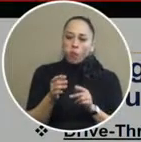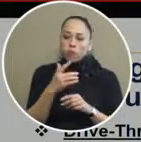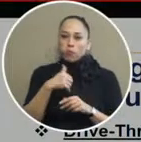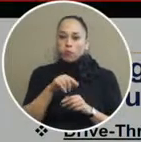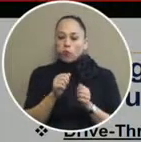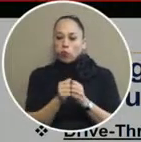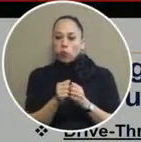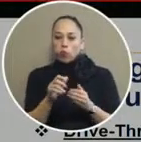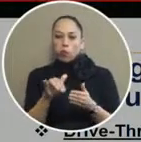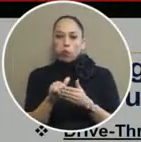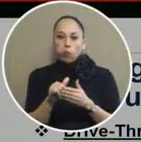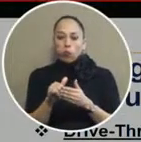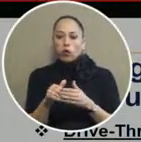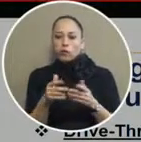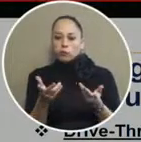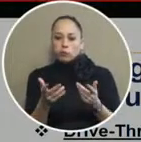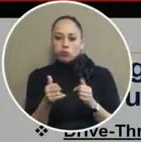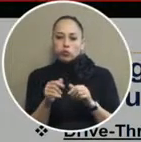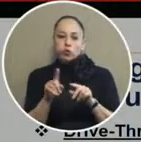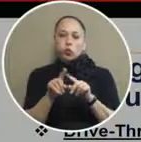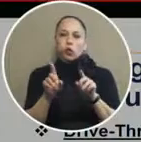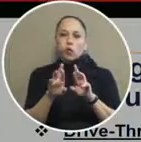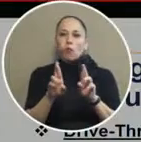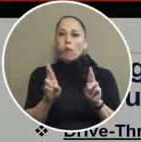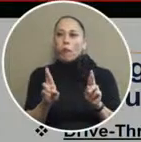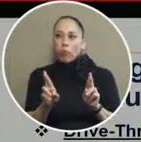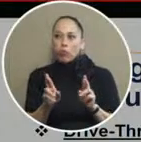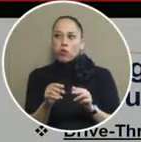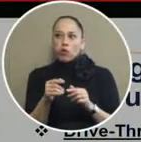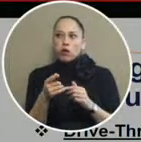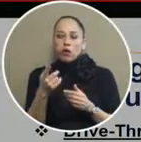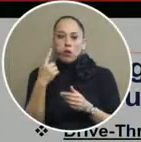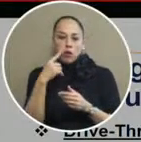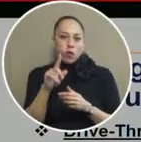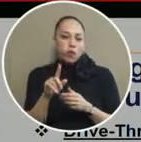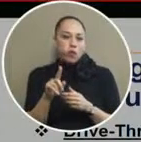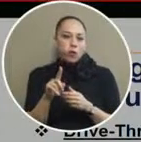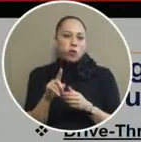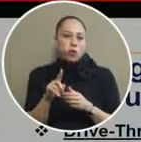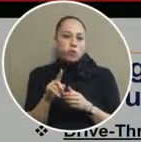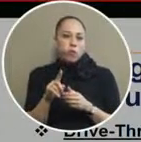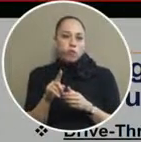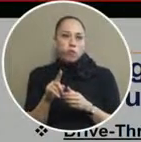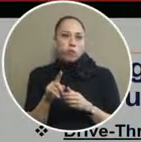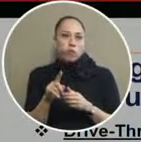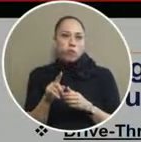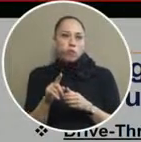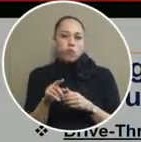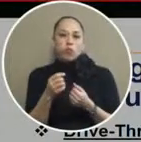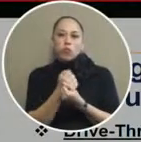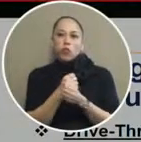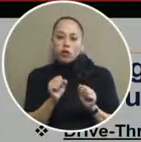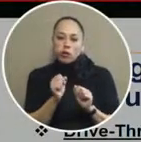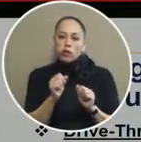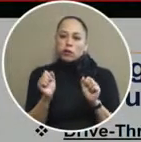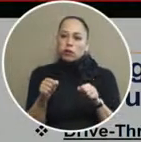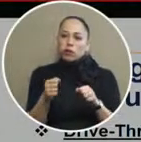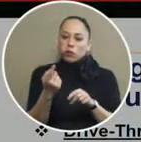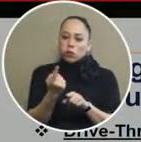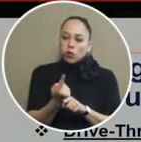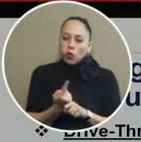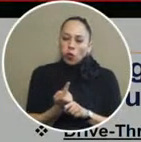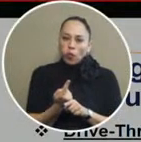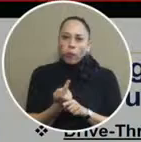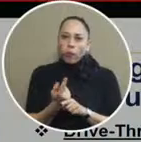established some evaluation criteria that we've tasked our real estate consultant to evaluate as they sift through available properties